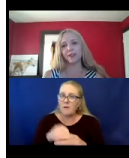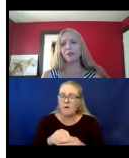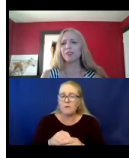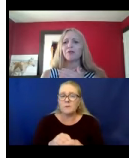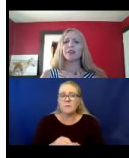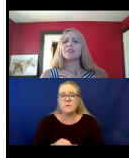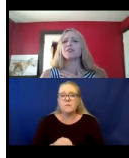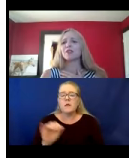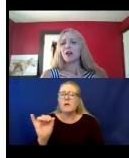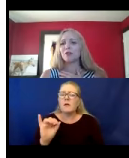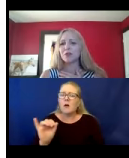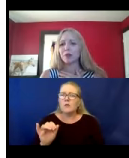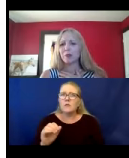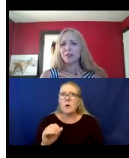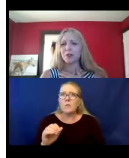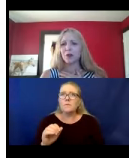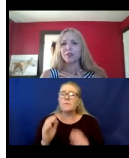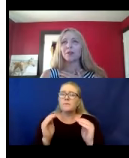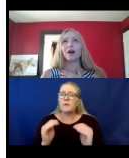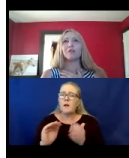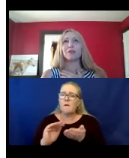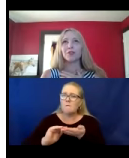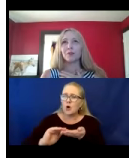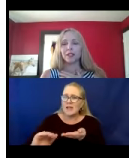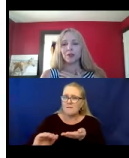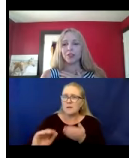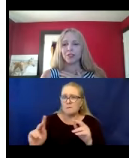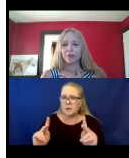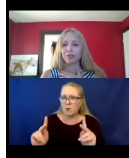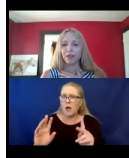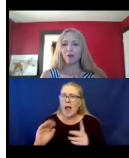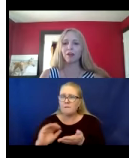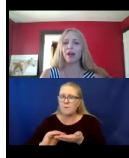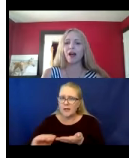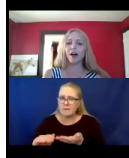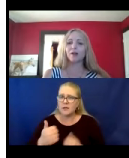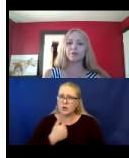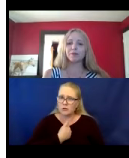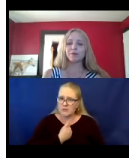Forgiveness. I always think forgiveness of ourselves is one of the biggest ones. We often hold so many grudges of ourselves.